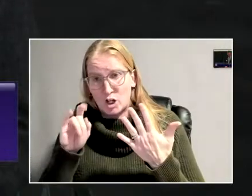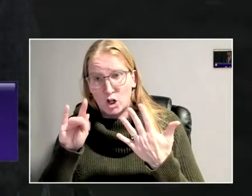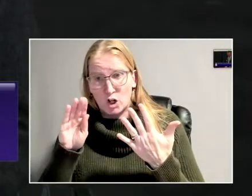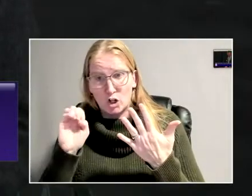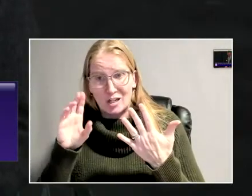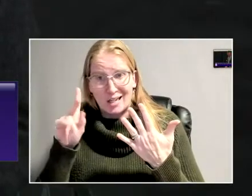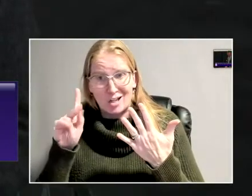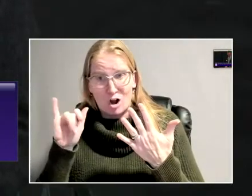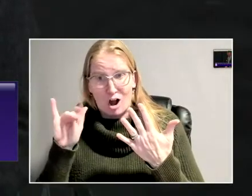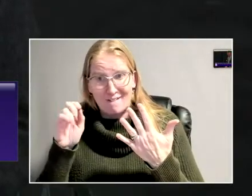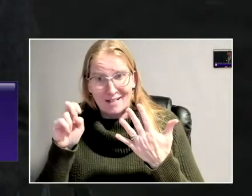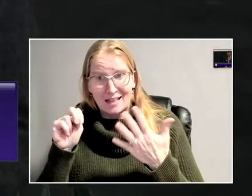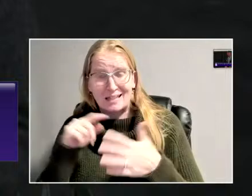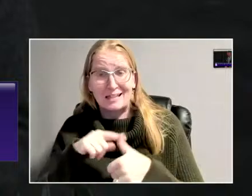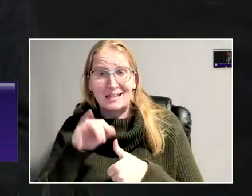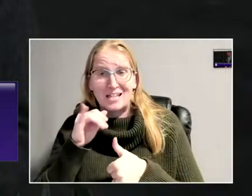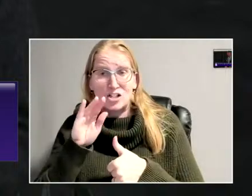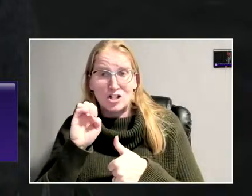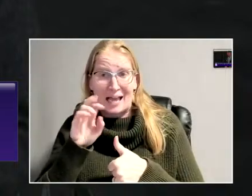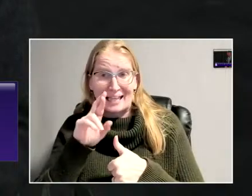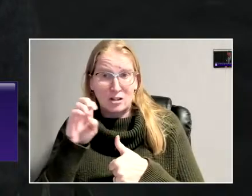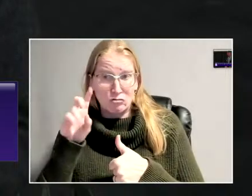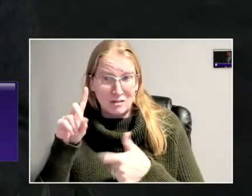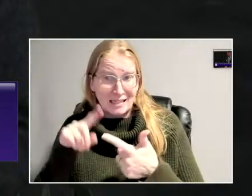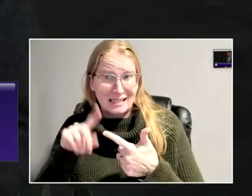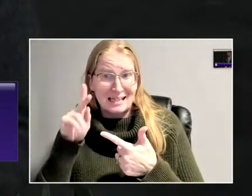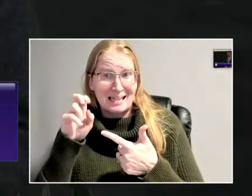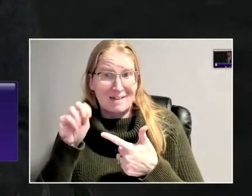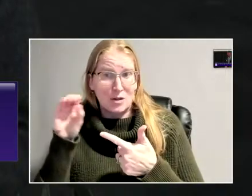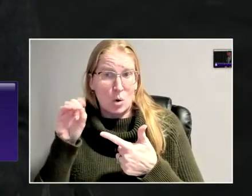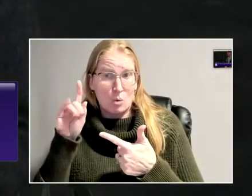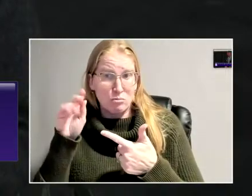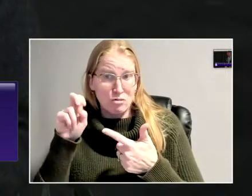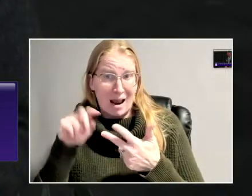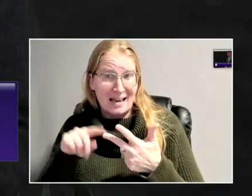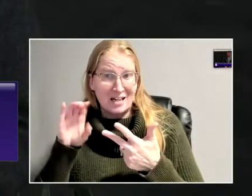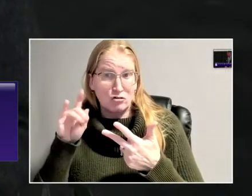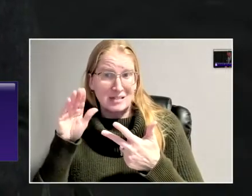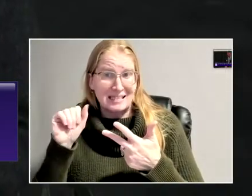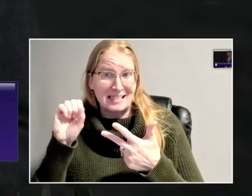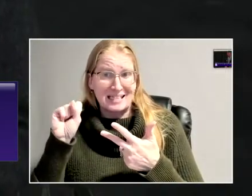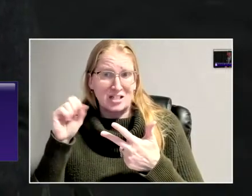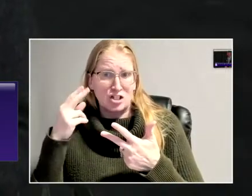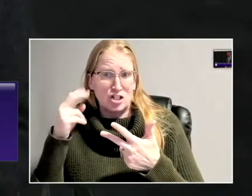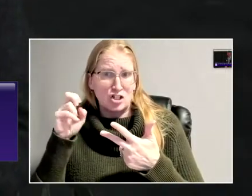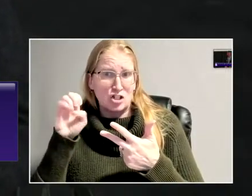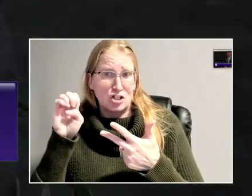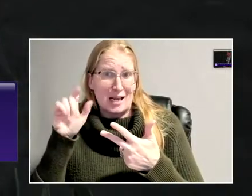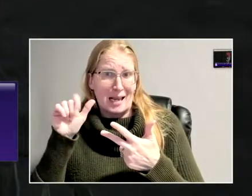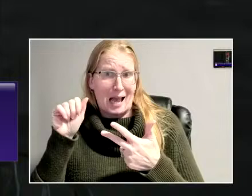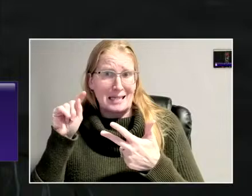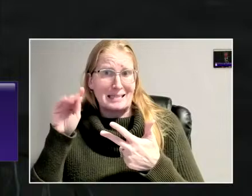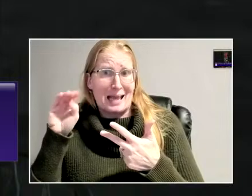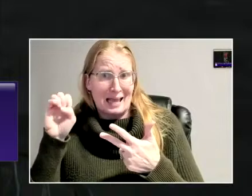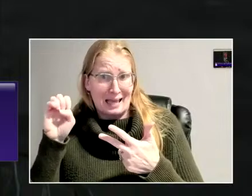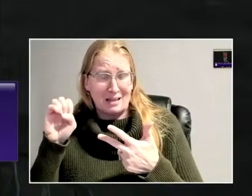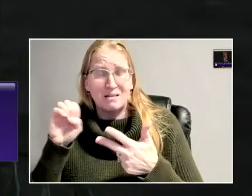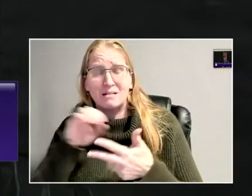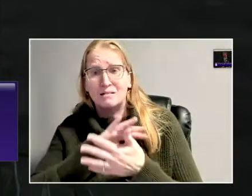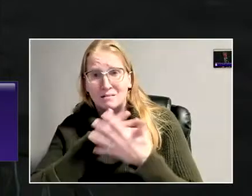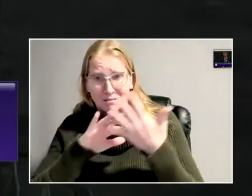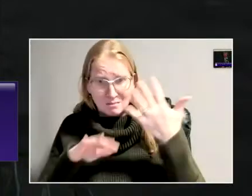Jackie Reid Kevin O'Brien and Christina Shante to be members of the